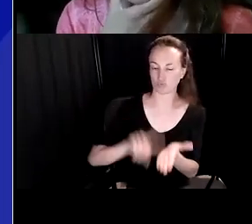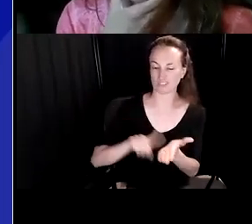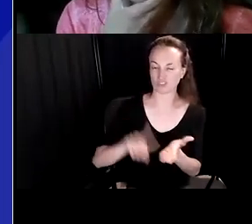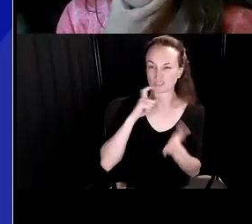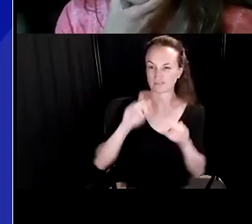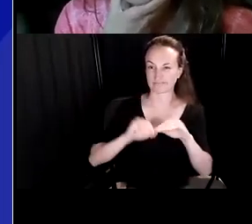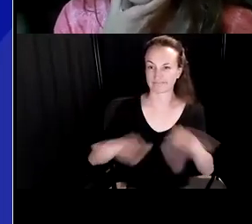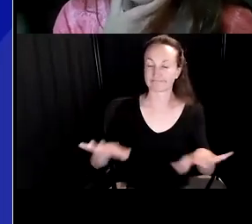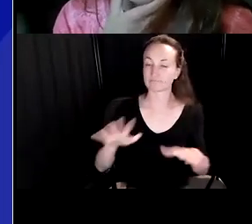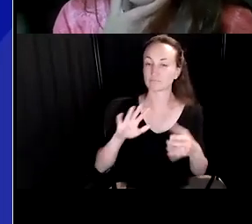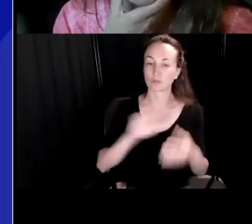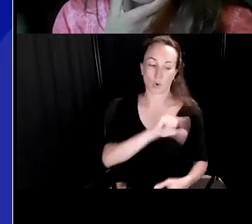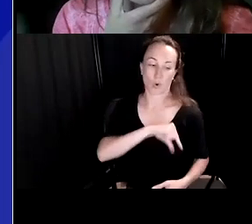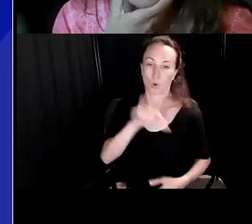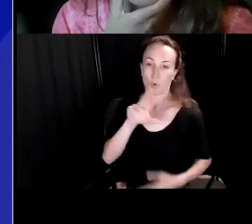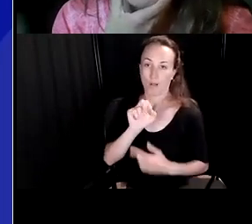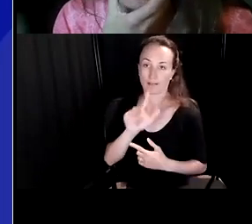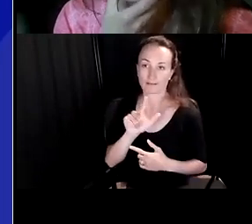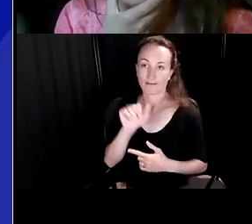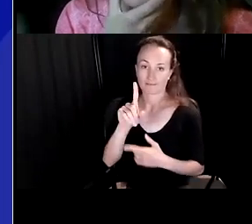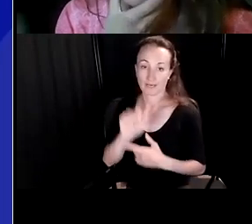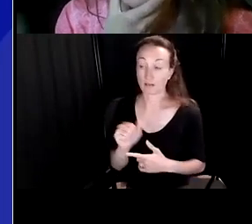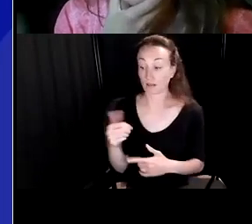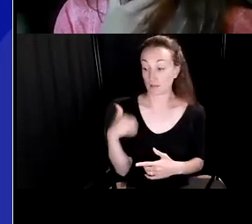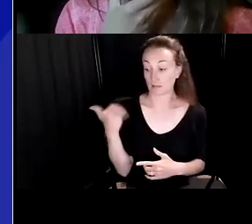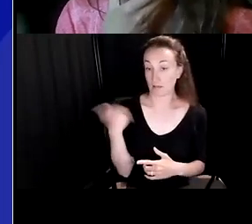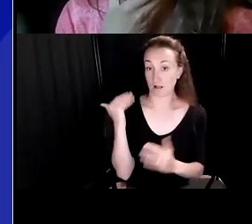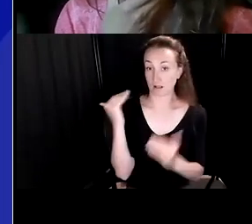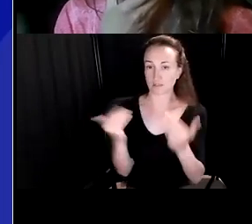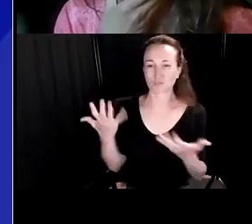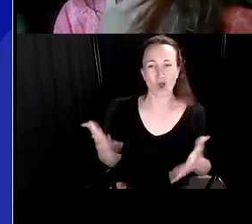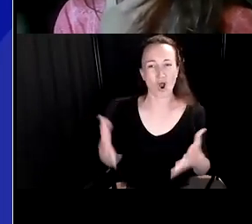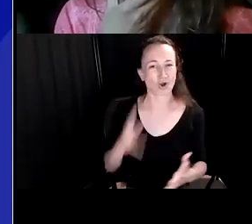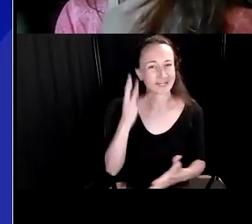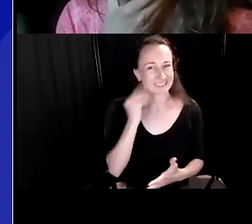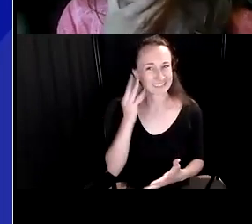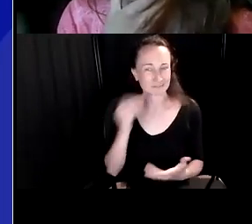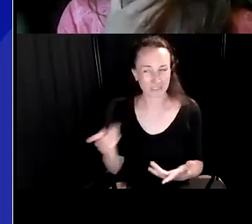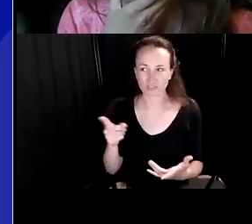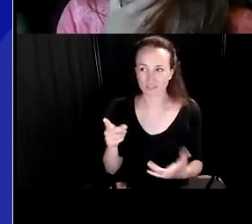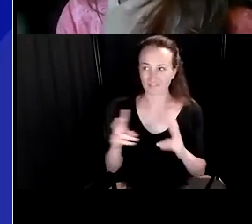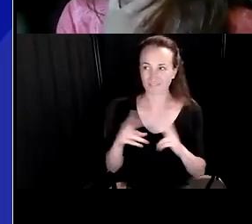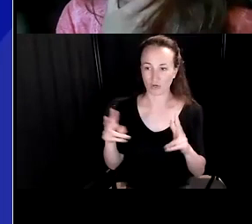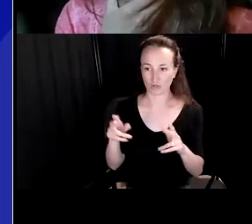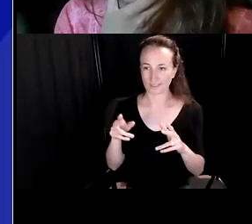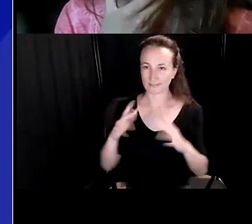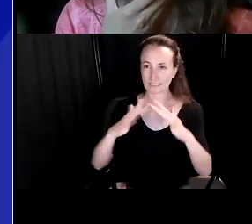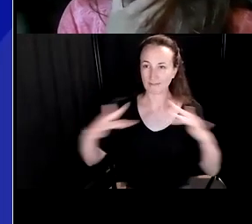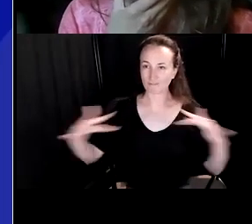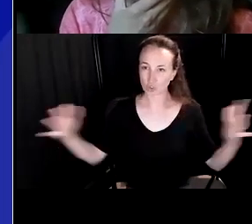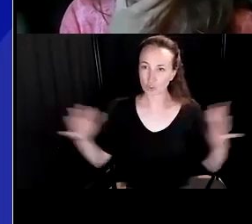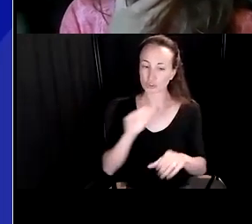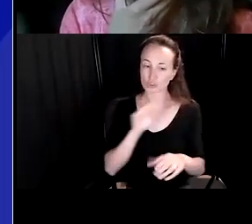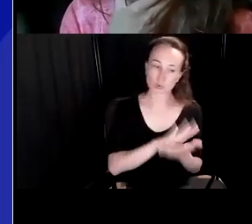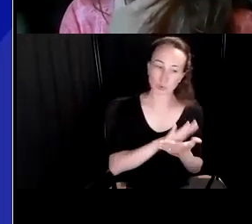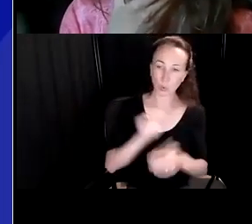mental health conditions were already experiencing very nonlinear school and work trajectories. They already had a lot of